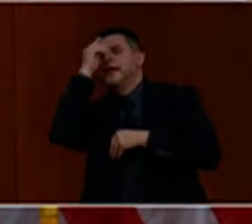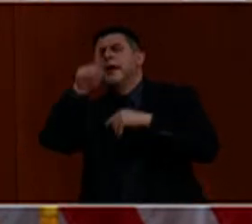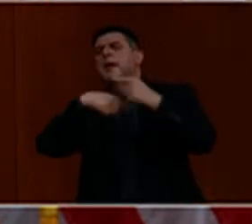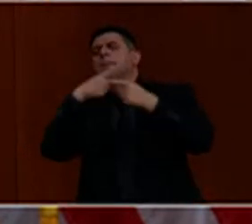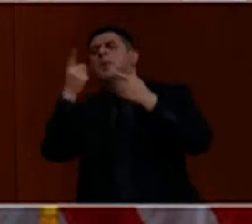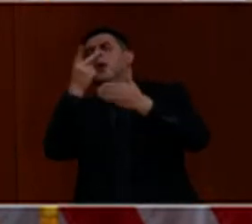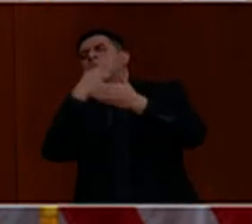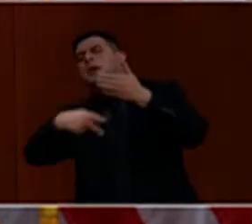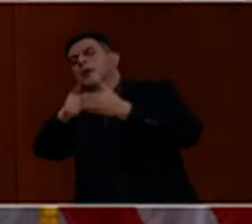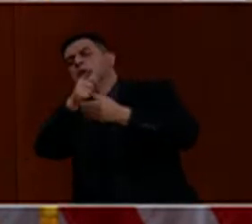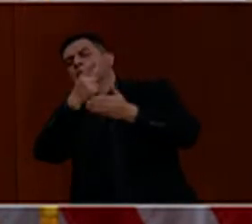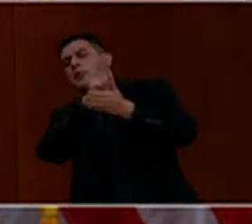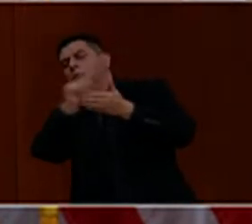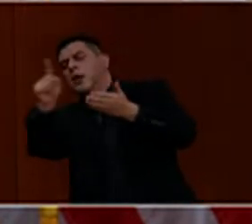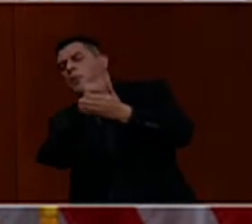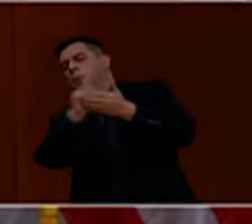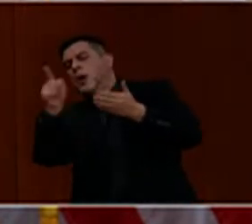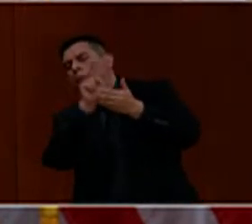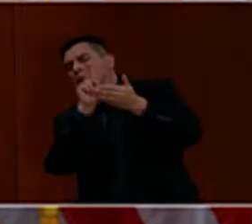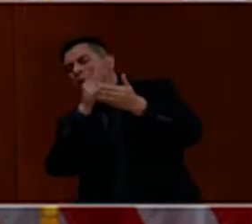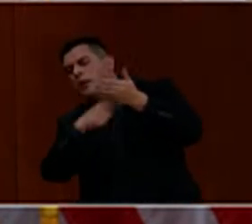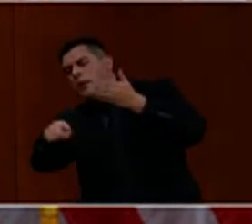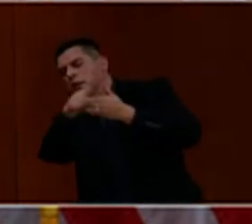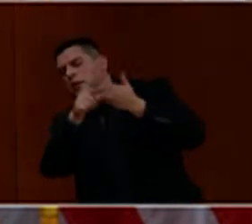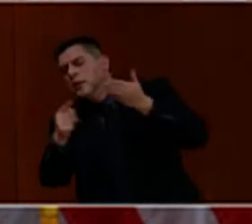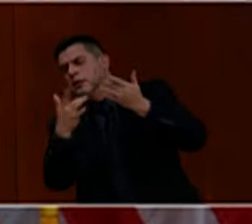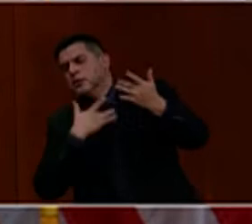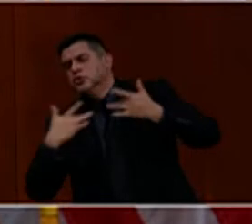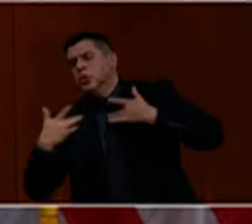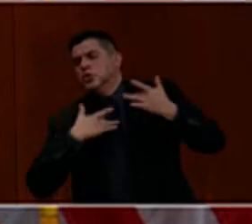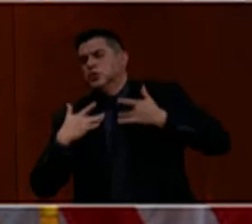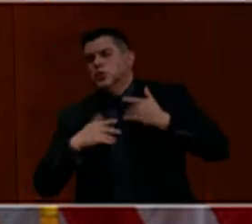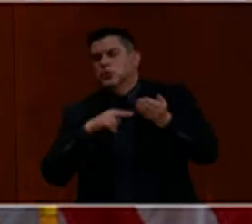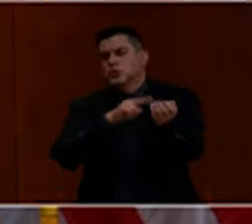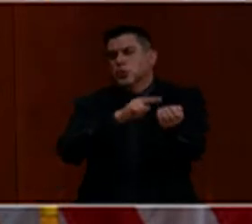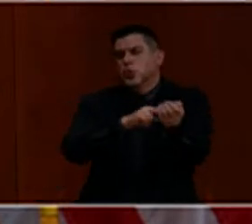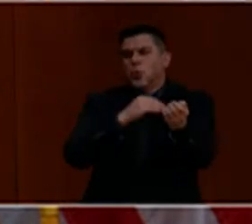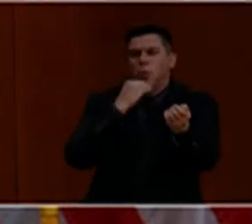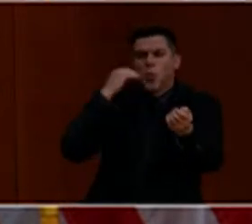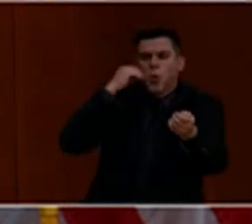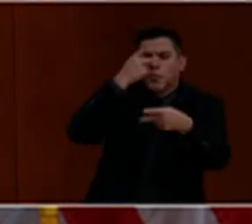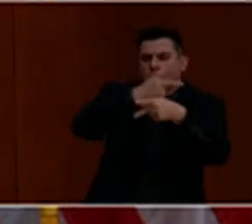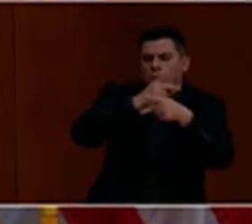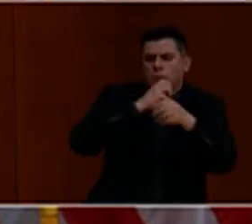tail where we start to see some of these long-term care deaths. If you look in March and